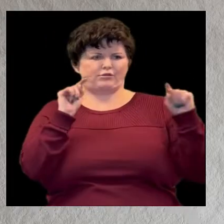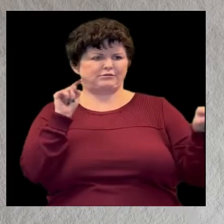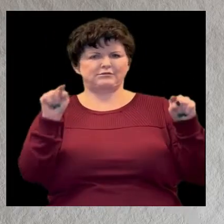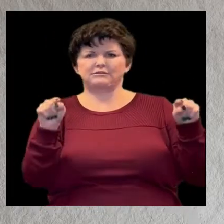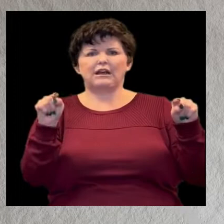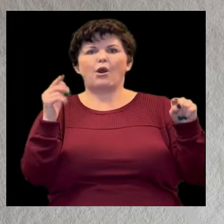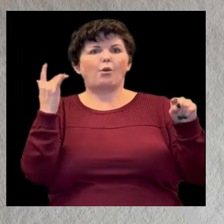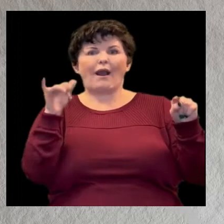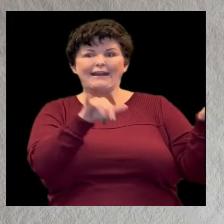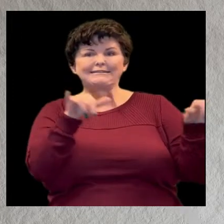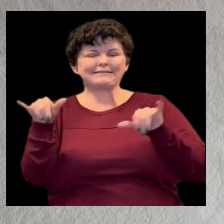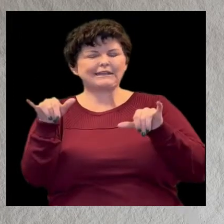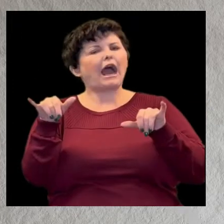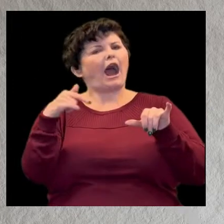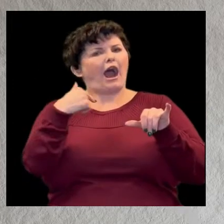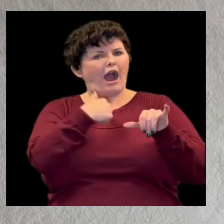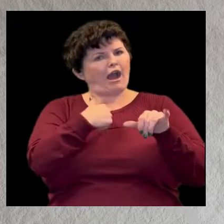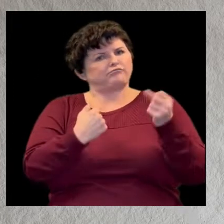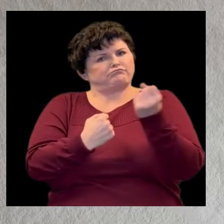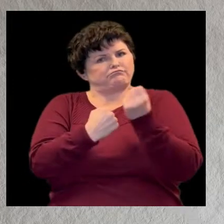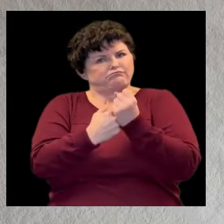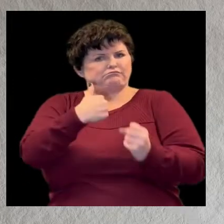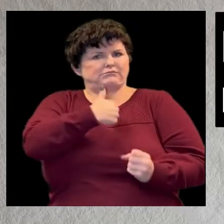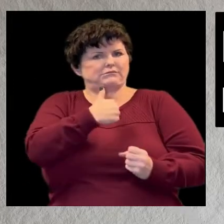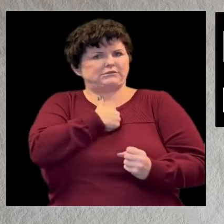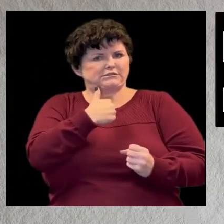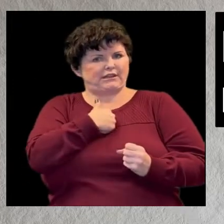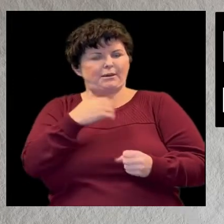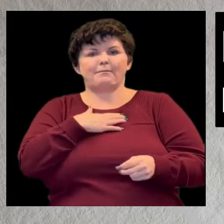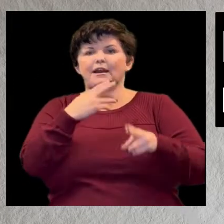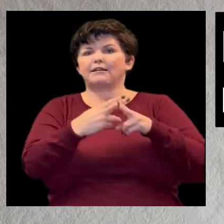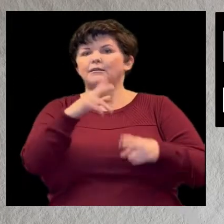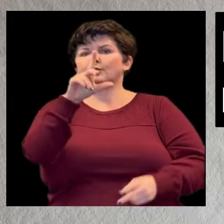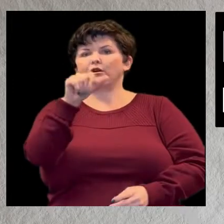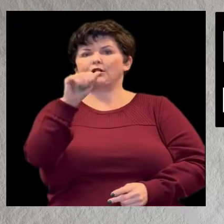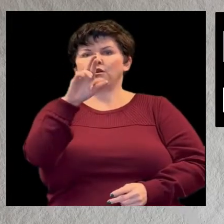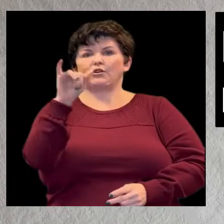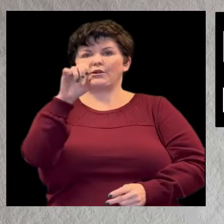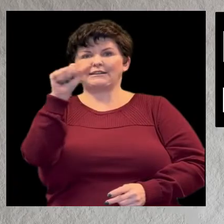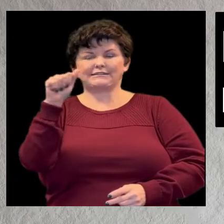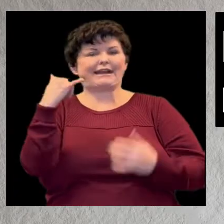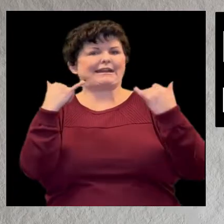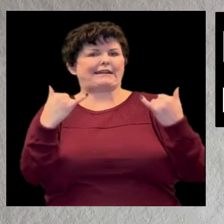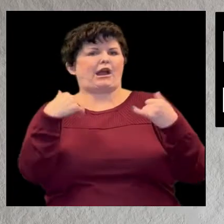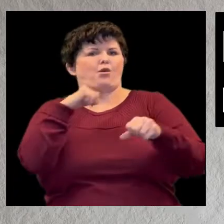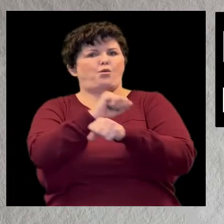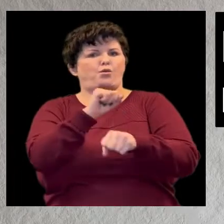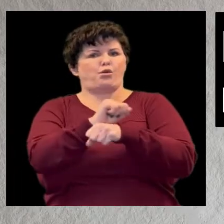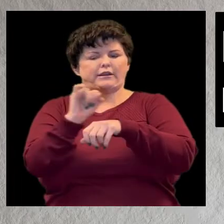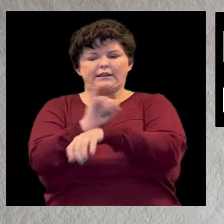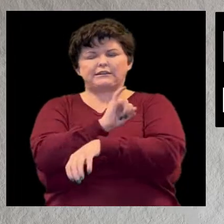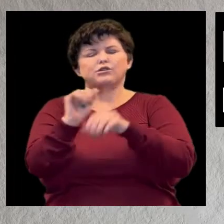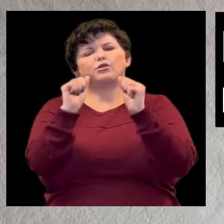times that I self-advocated. I'm Larissa, and I'm a current intern with Disability